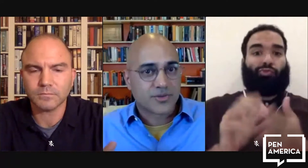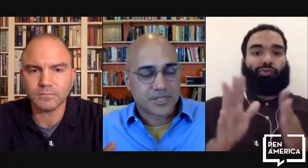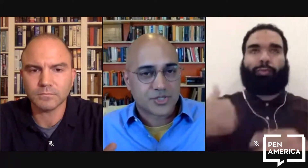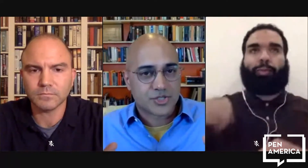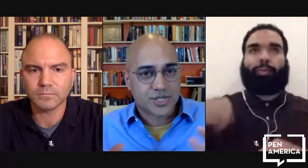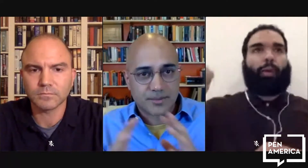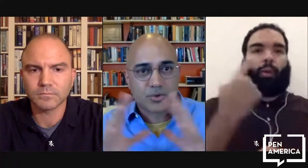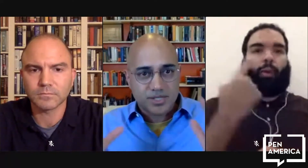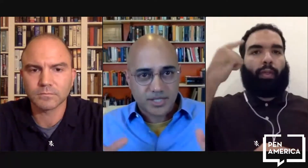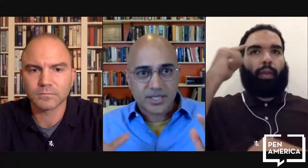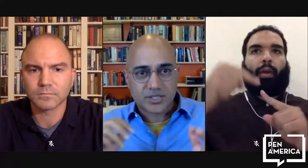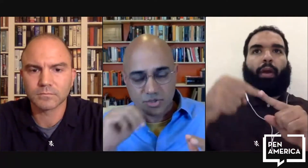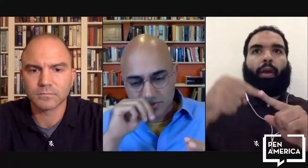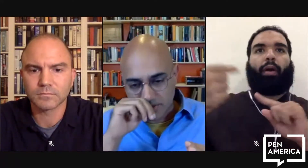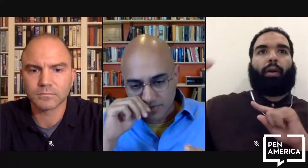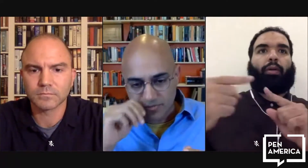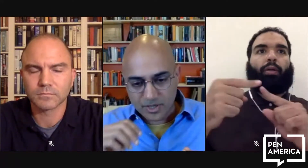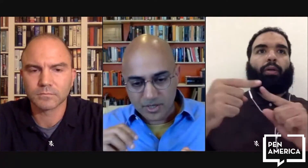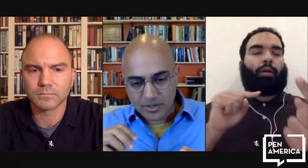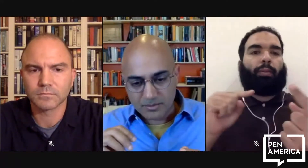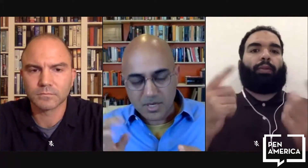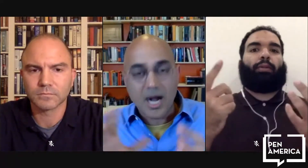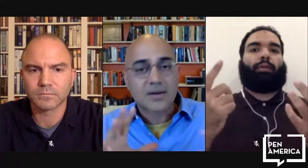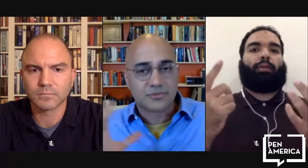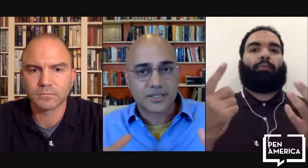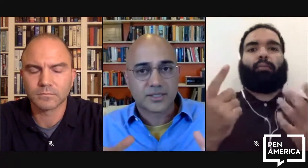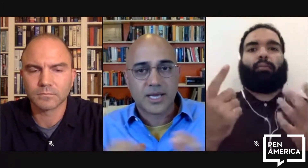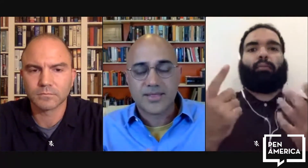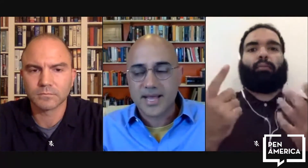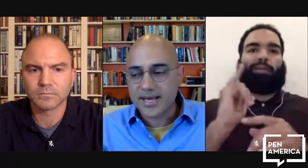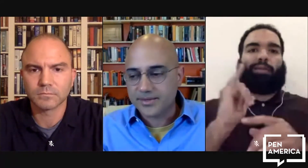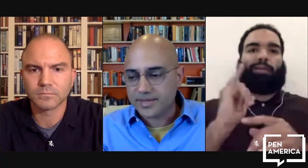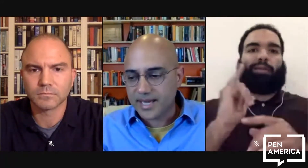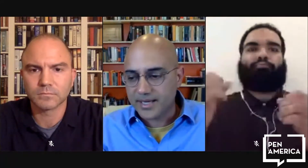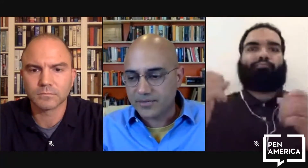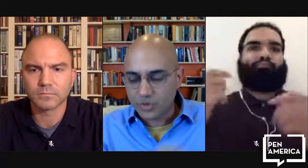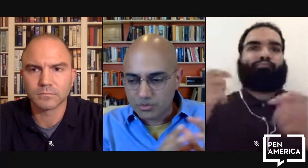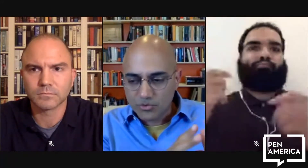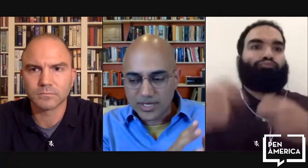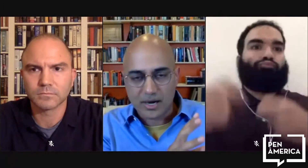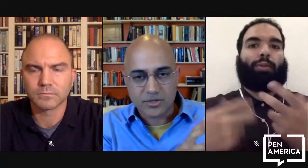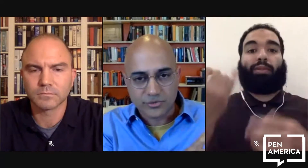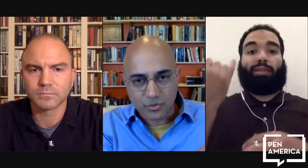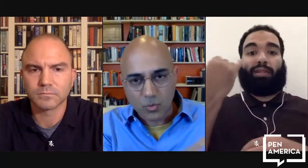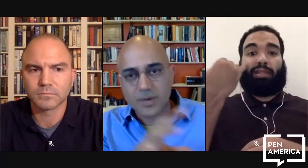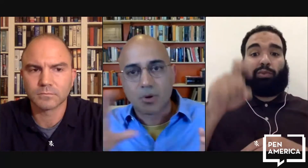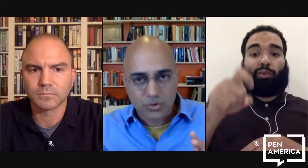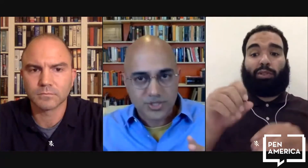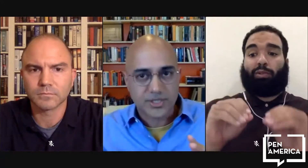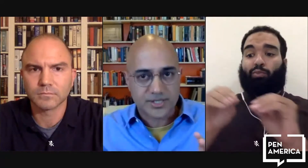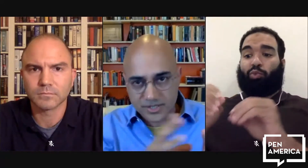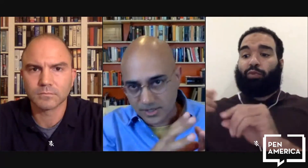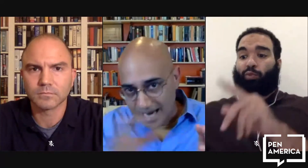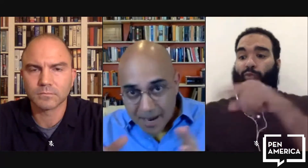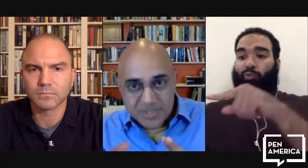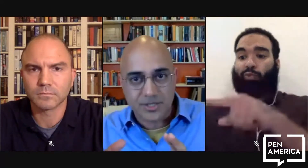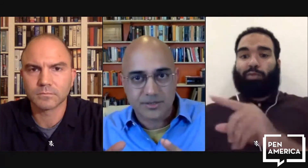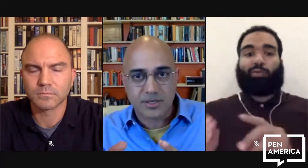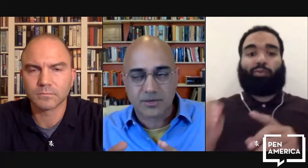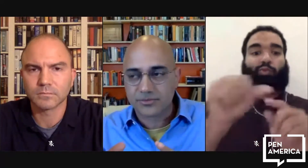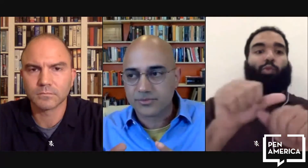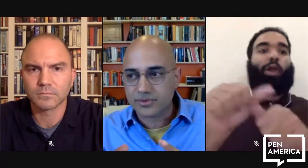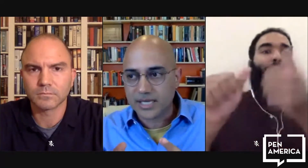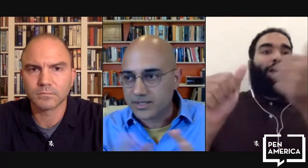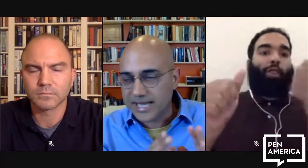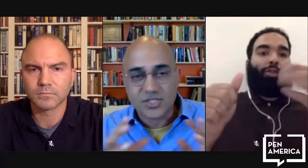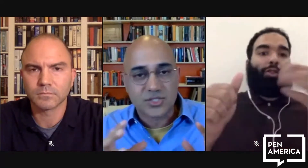terms of oppositions, and I'm always thinking in terms of conflict, and that if you can move a character from one pole to the opposite